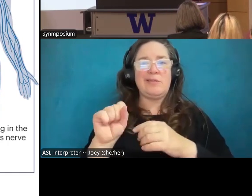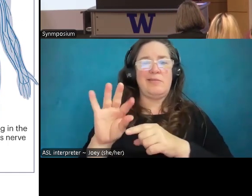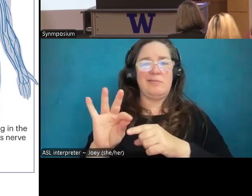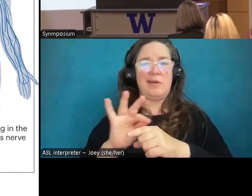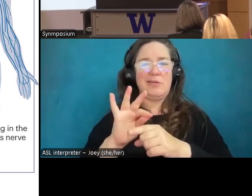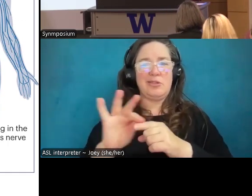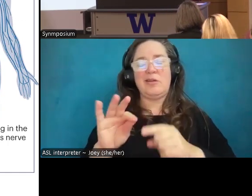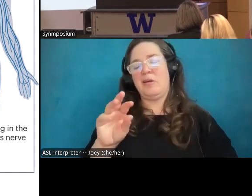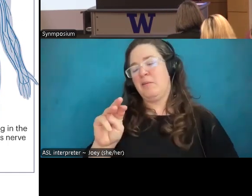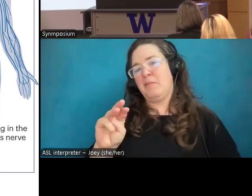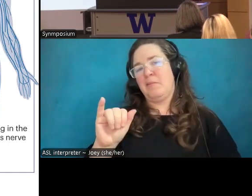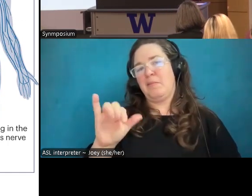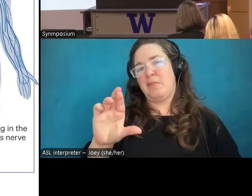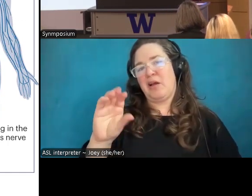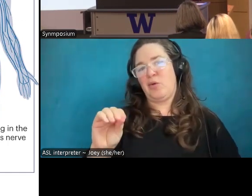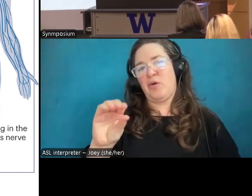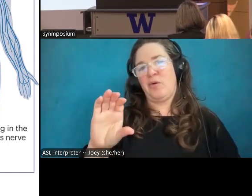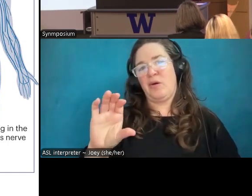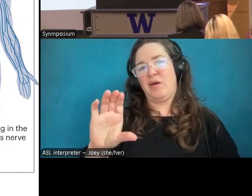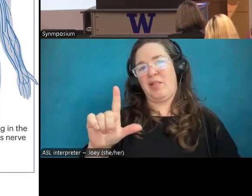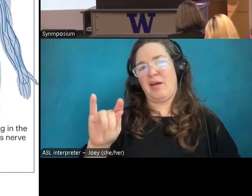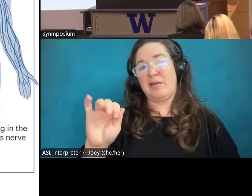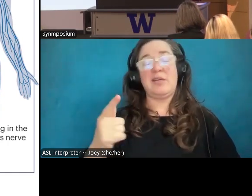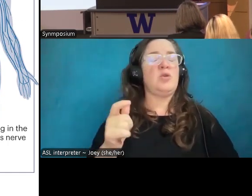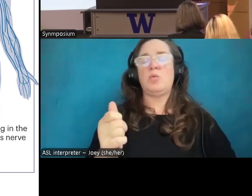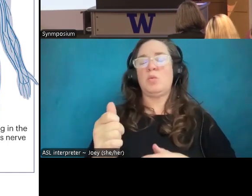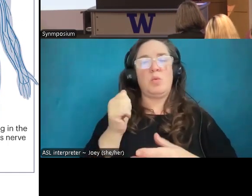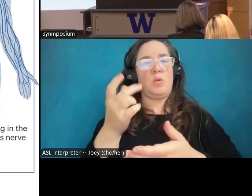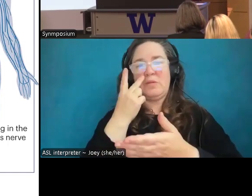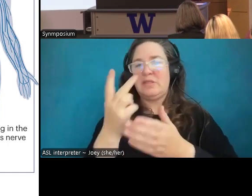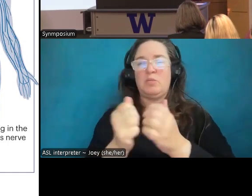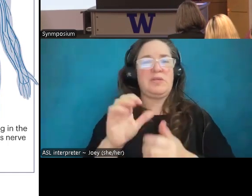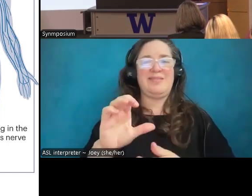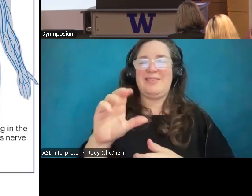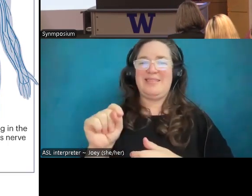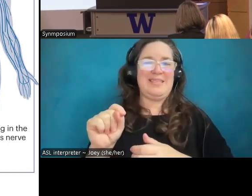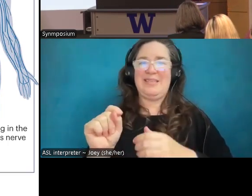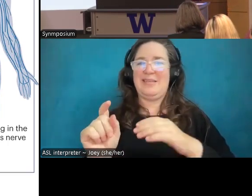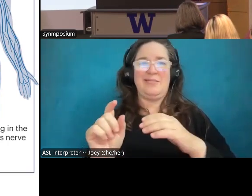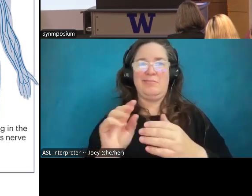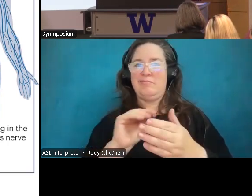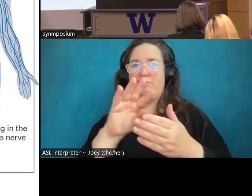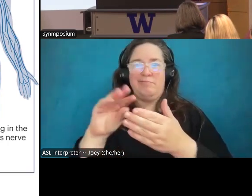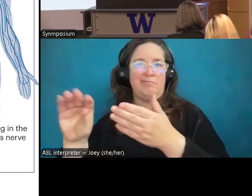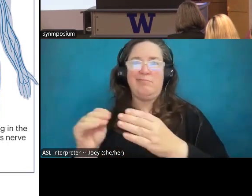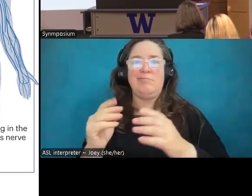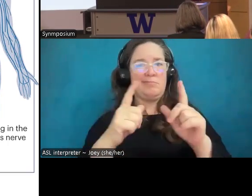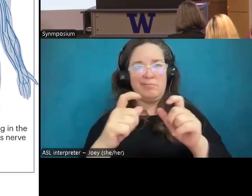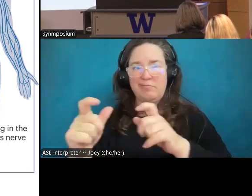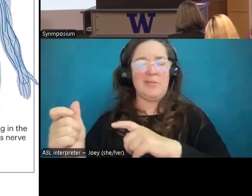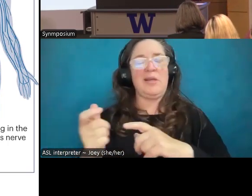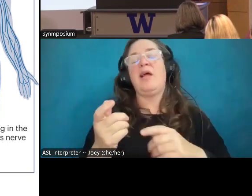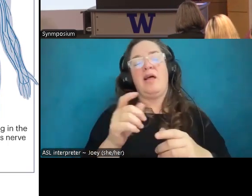up on your CT scans, and it's something that we're seeing in these patients that might be contributing to their